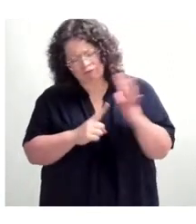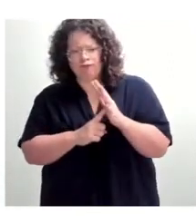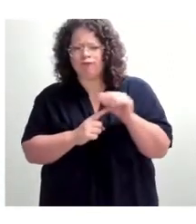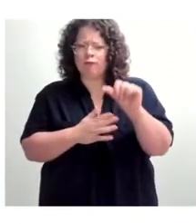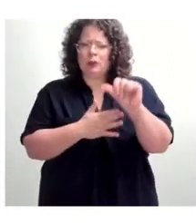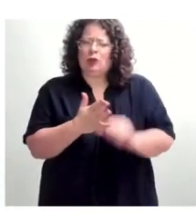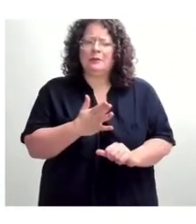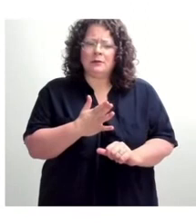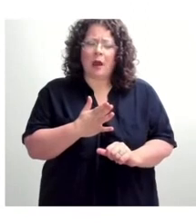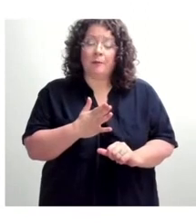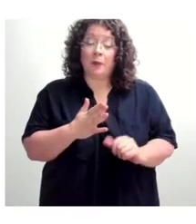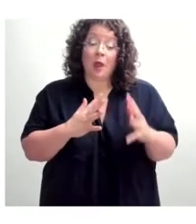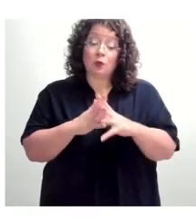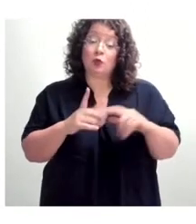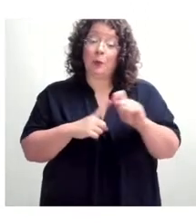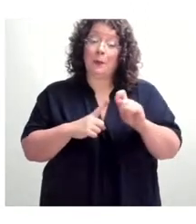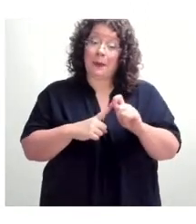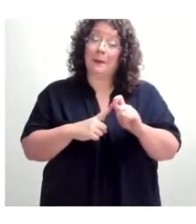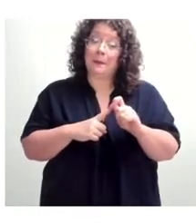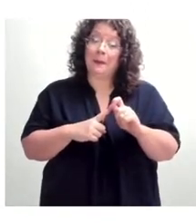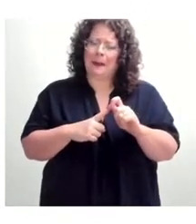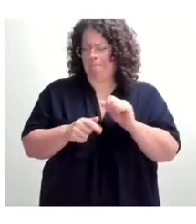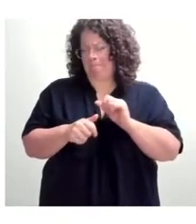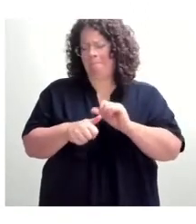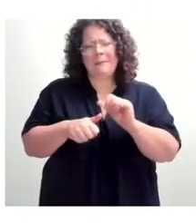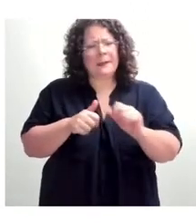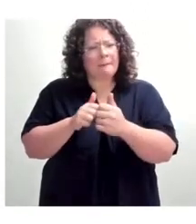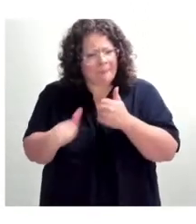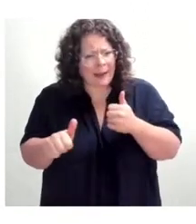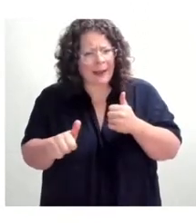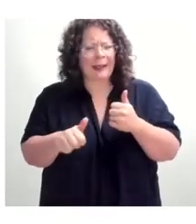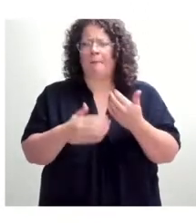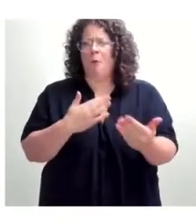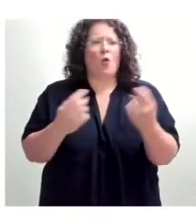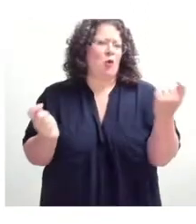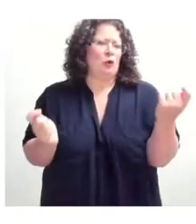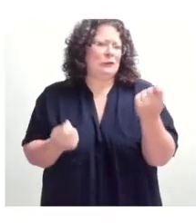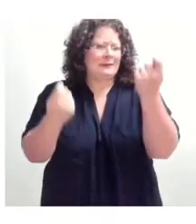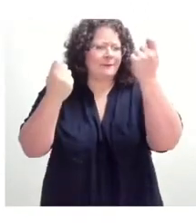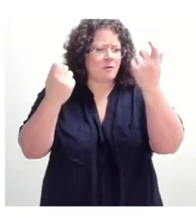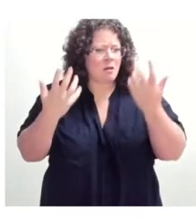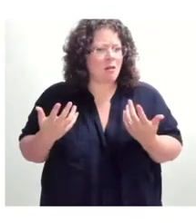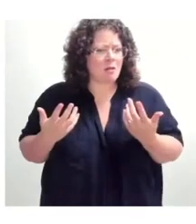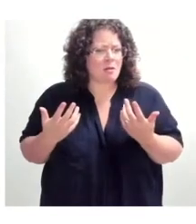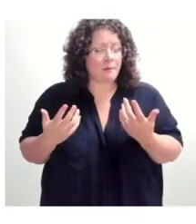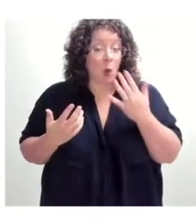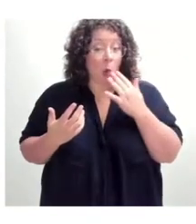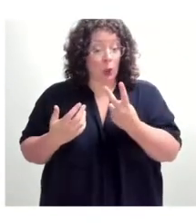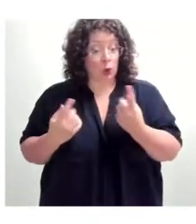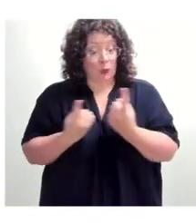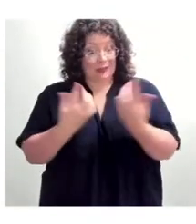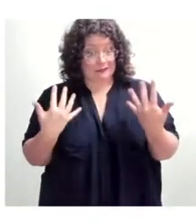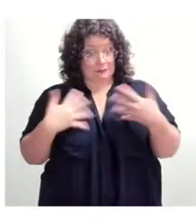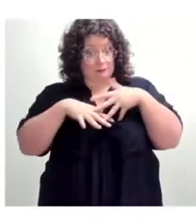moral imperative and the business imperative align, then truly we're in the right place. So we have more work to do,